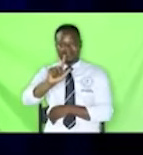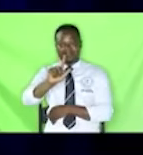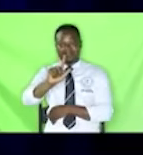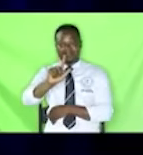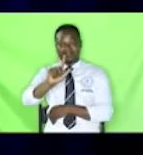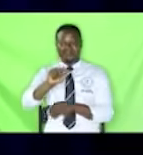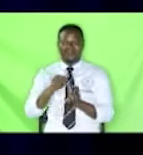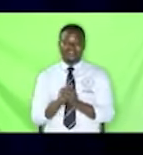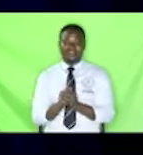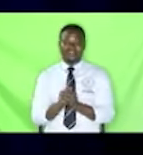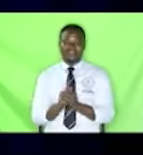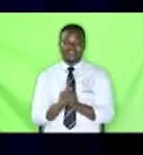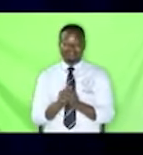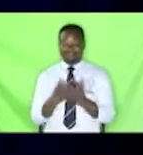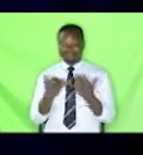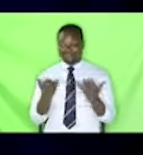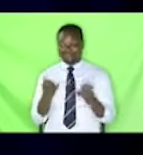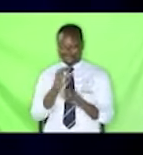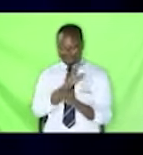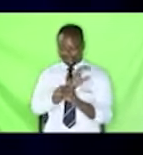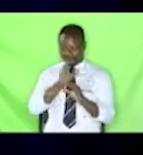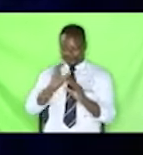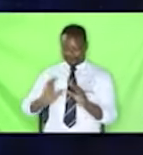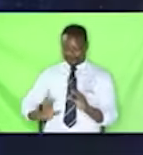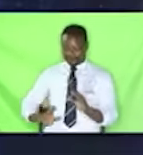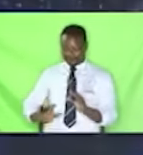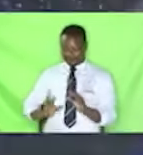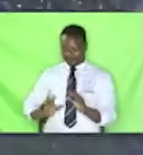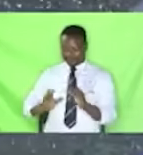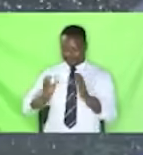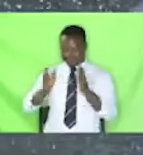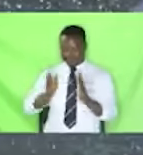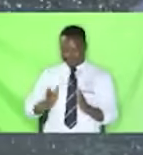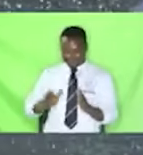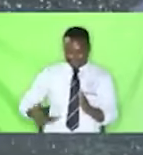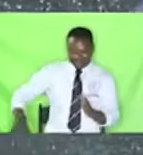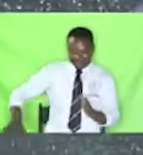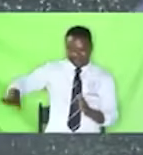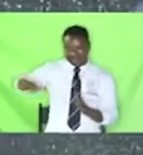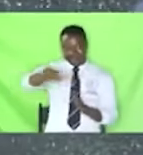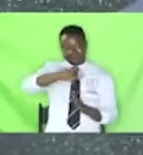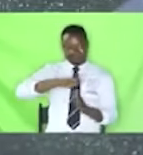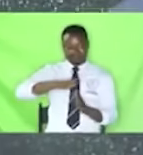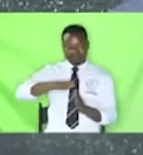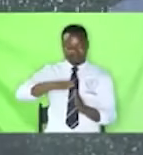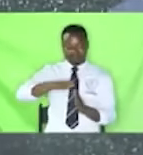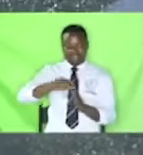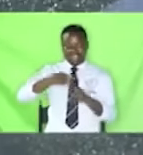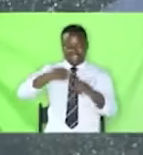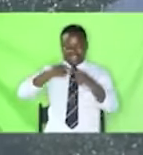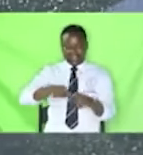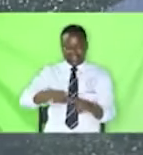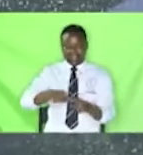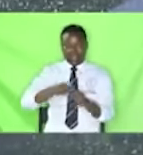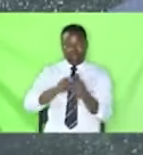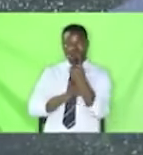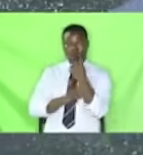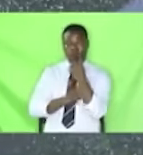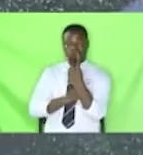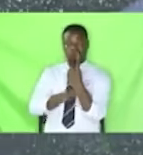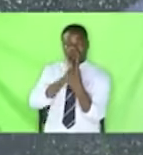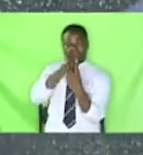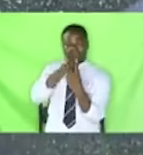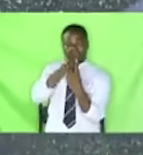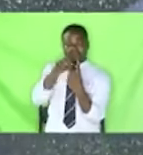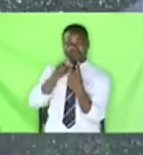See, the Christian faith rests on two key beliefs. One at the